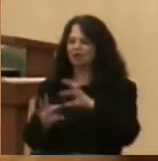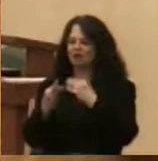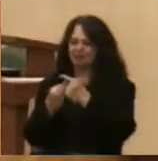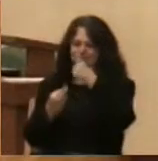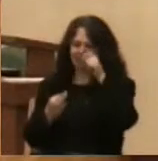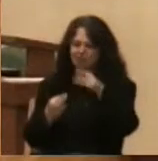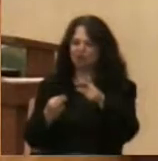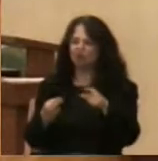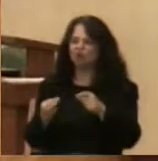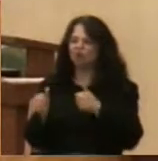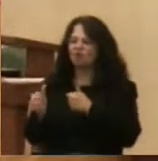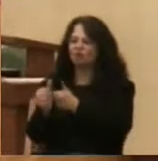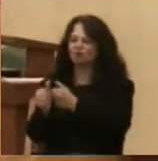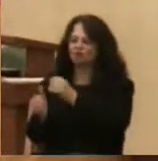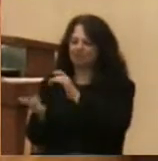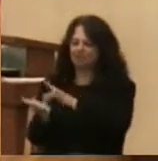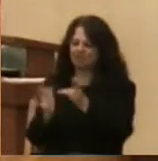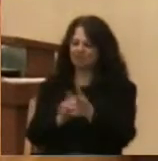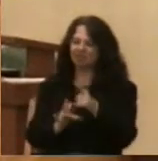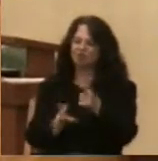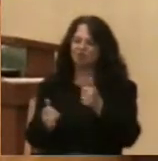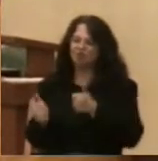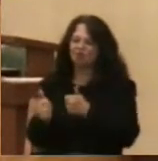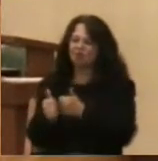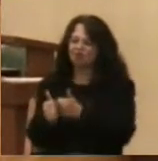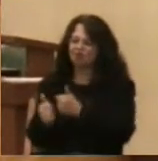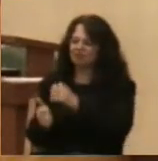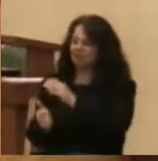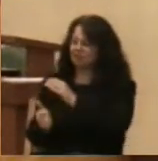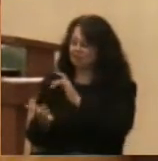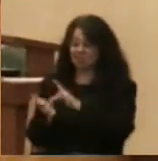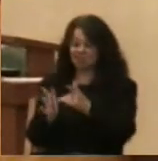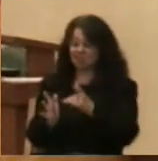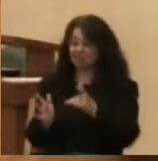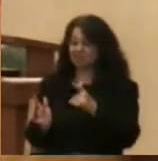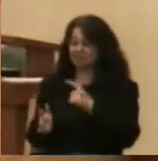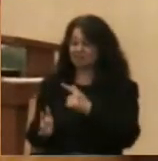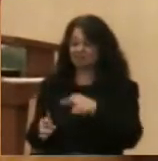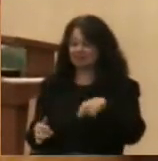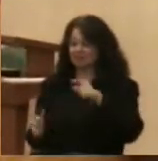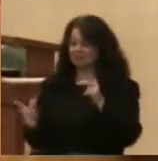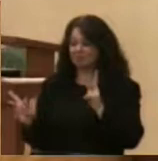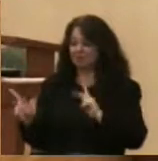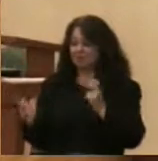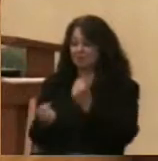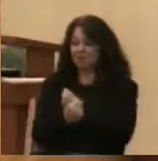love Jesus. You love these people. So we are family together. Jesus says,